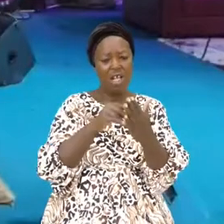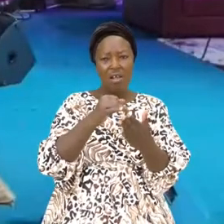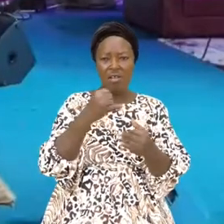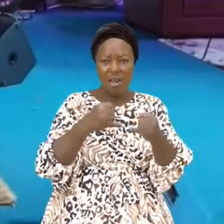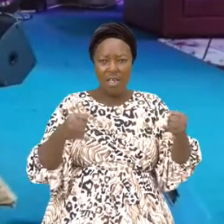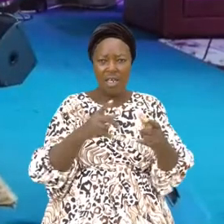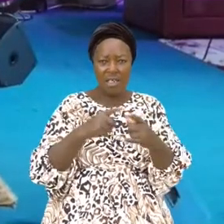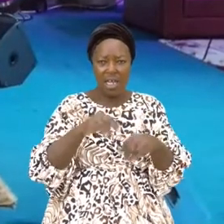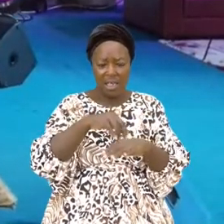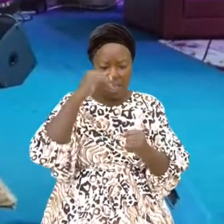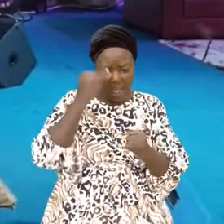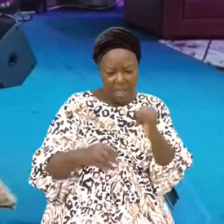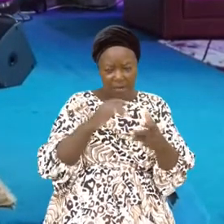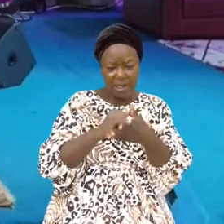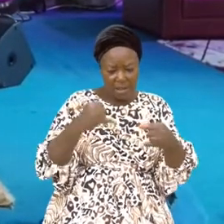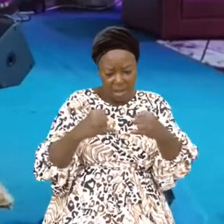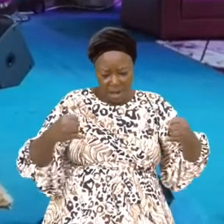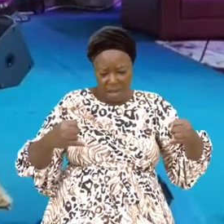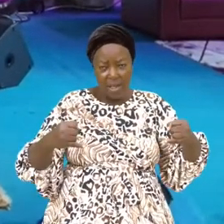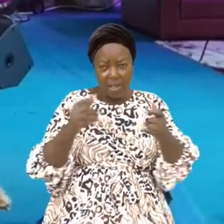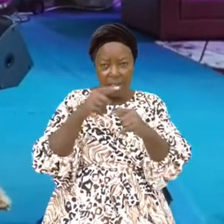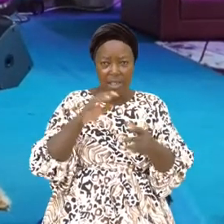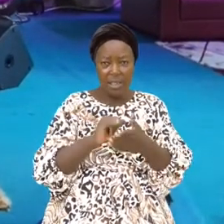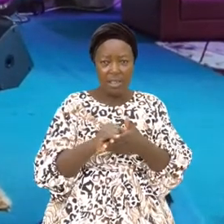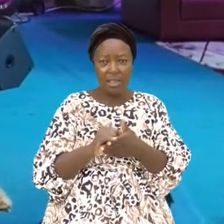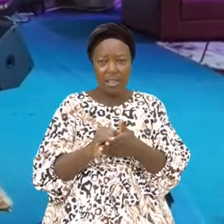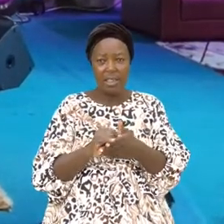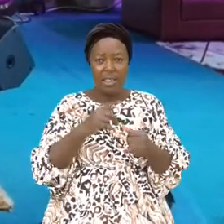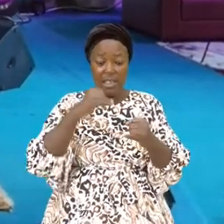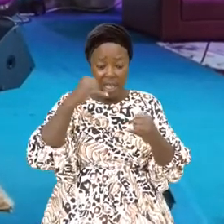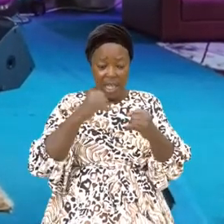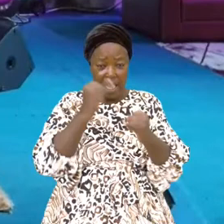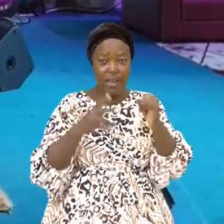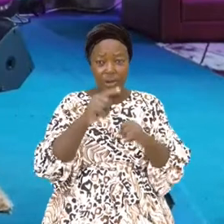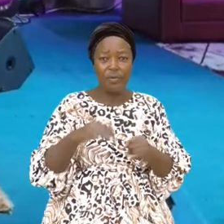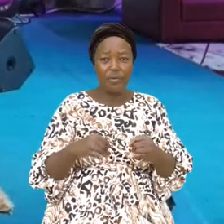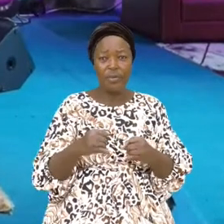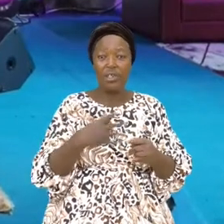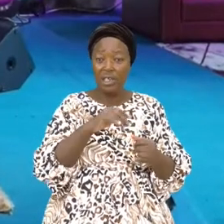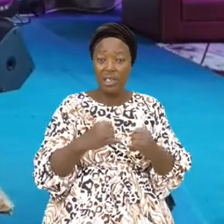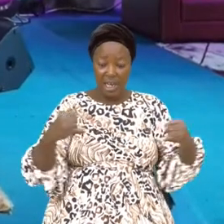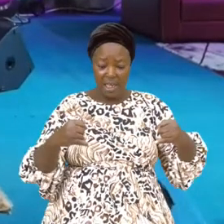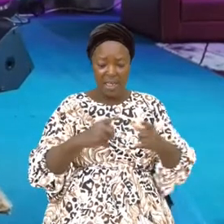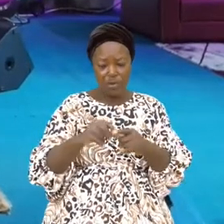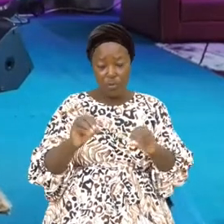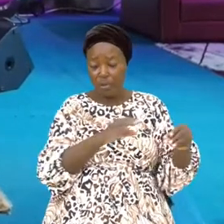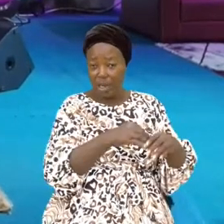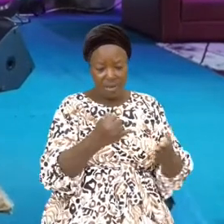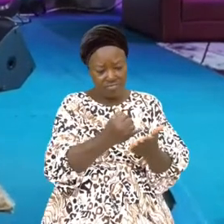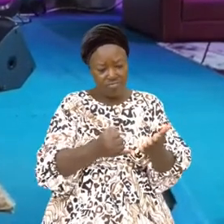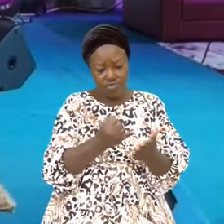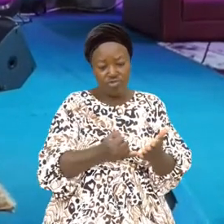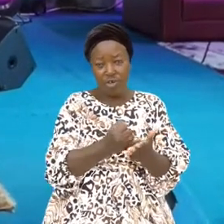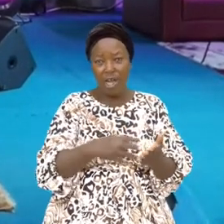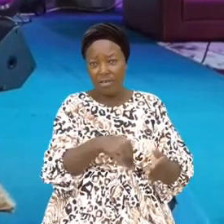the end of that line, the end of your life. Then you draw another line over there. Keep